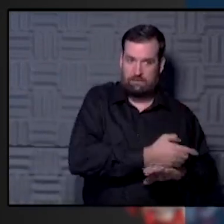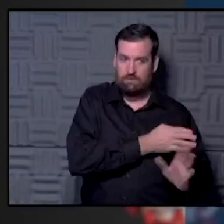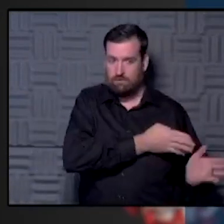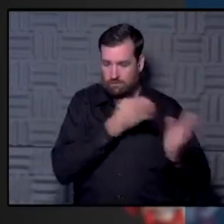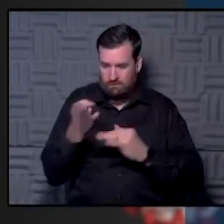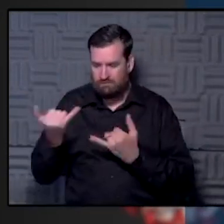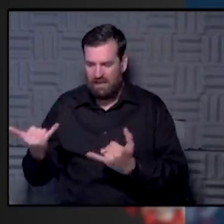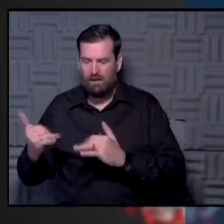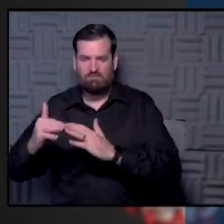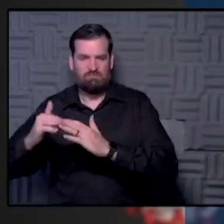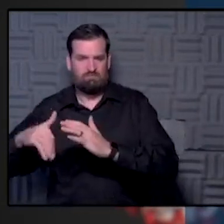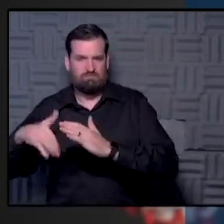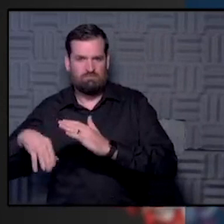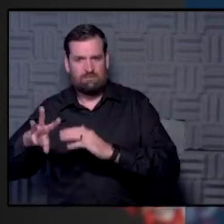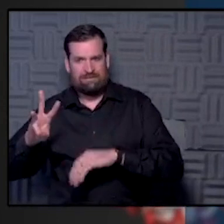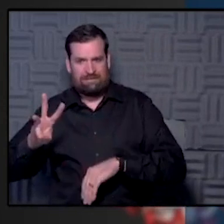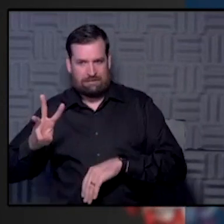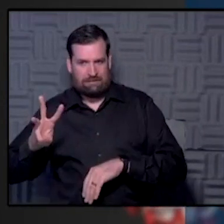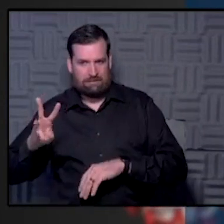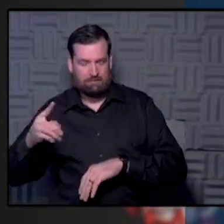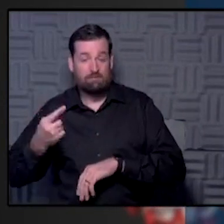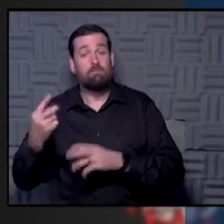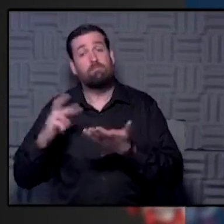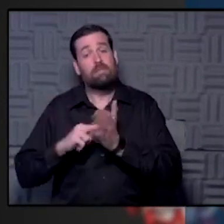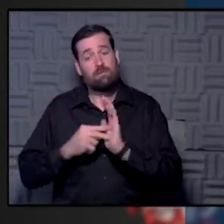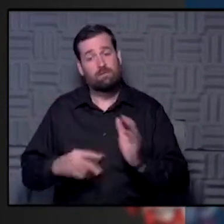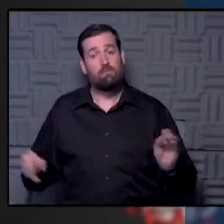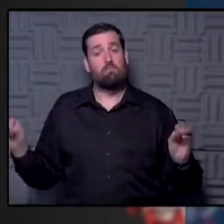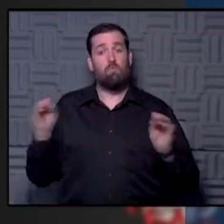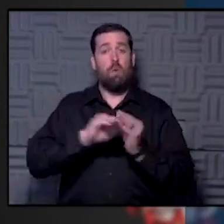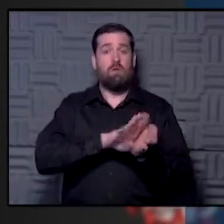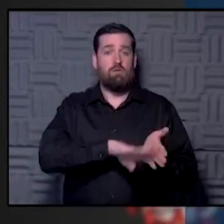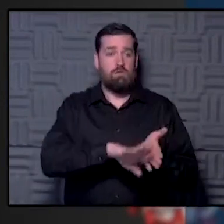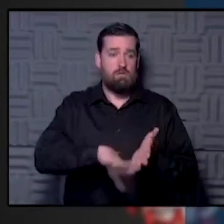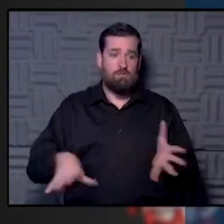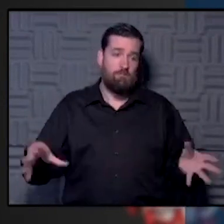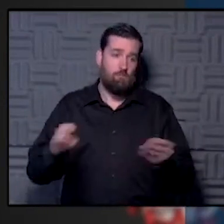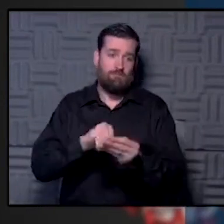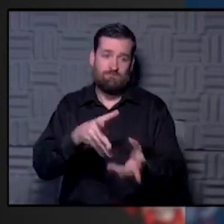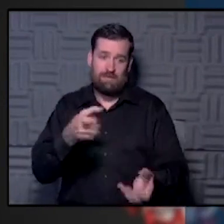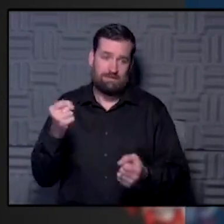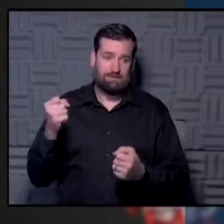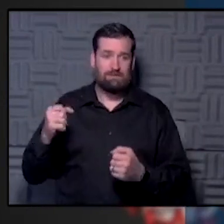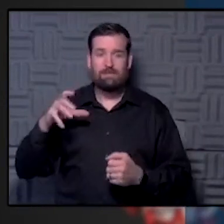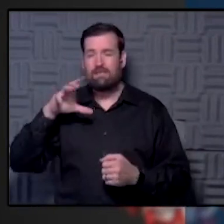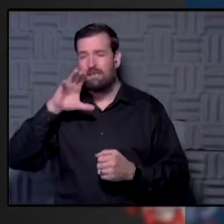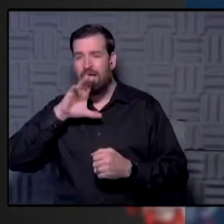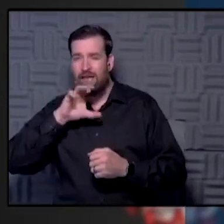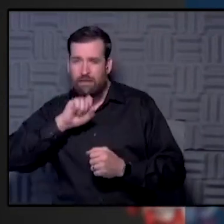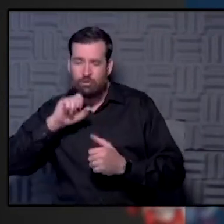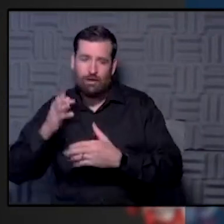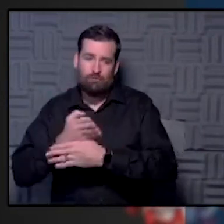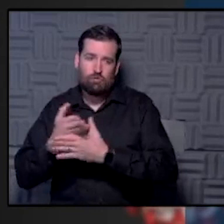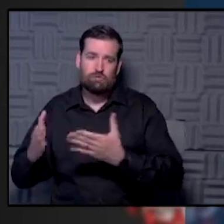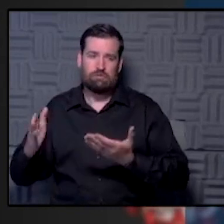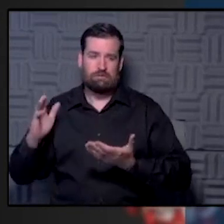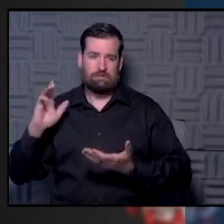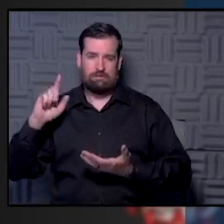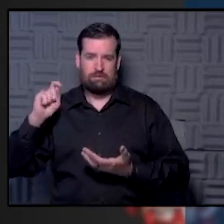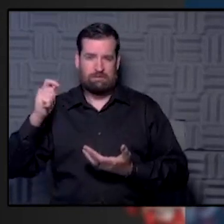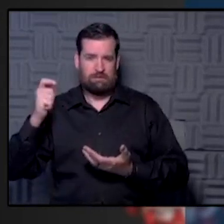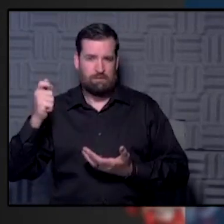September, just under 6. So we're moving more people through. And the average age is slightly lower for those that are being hospitalized.